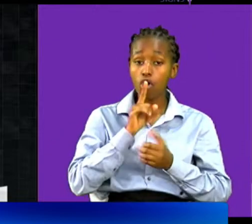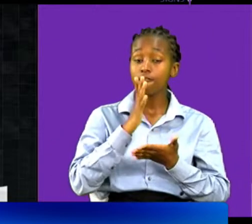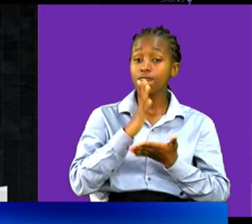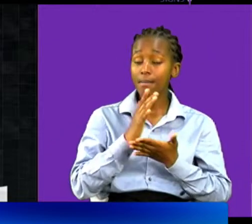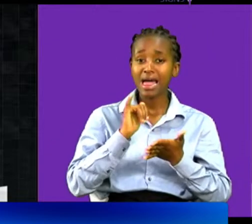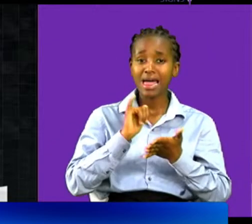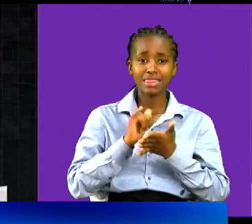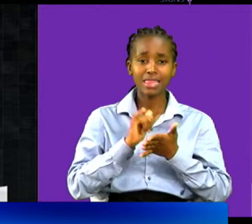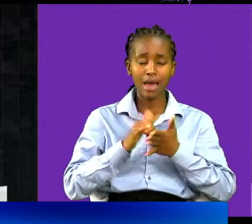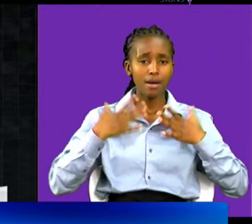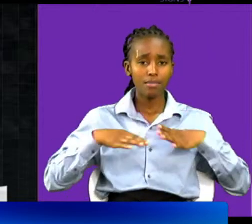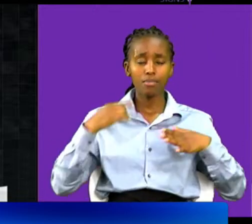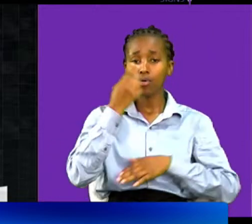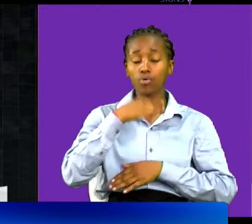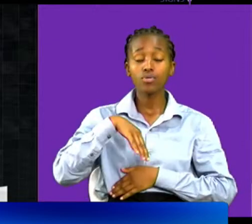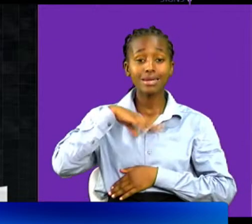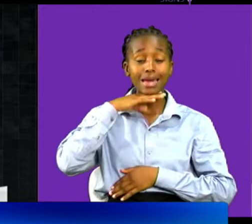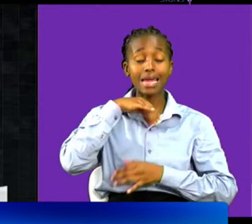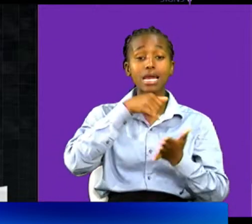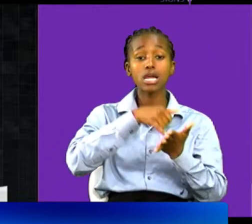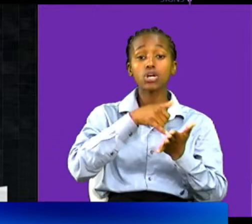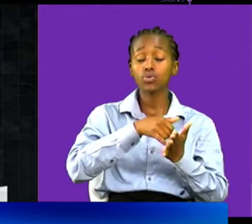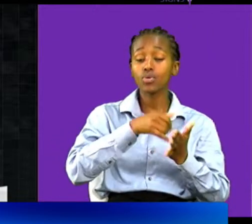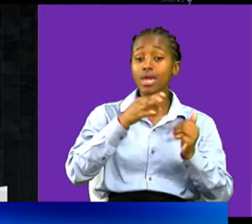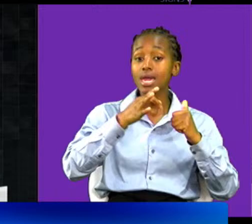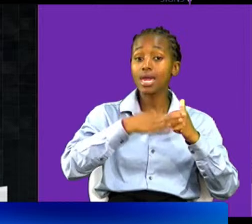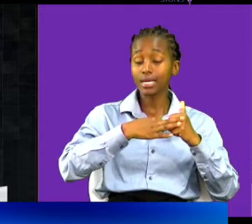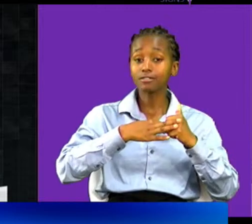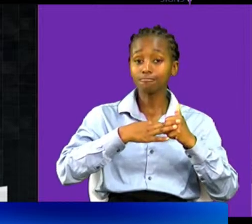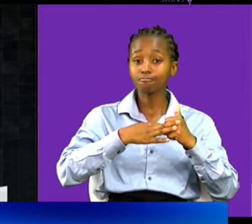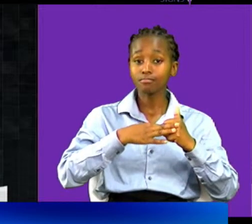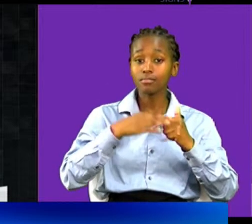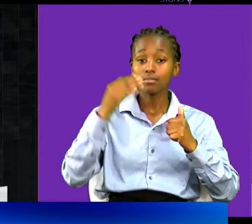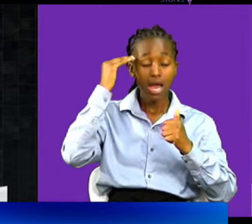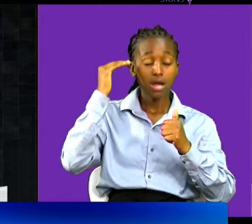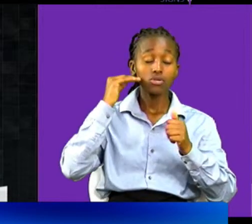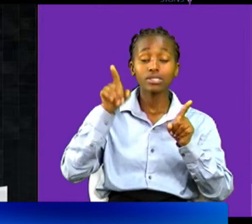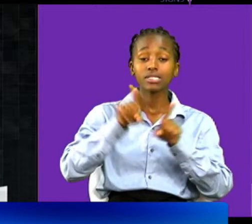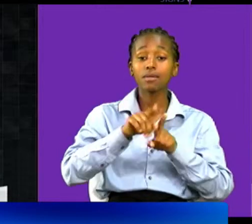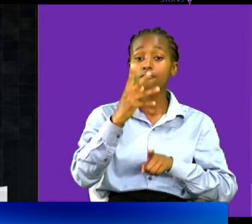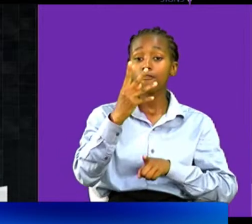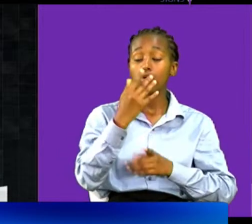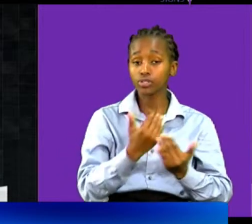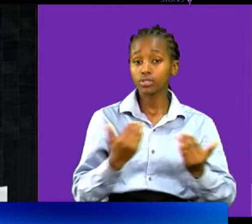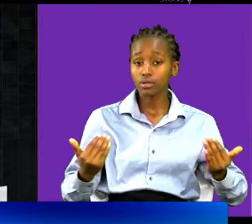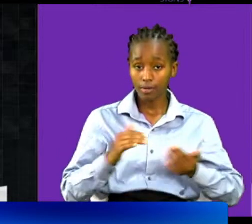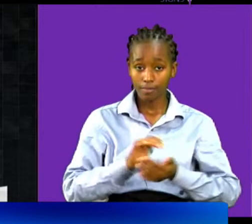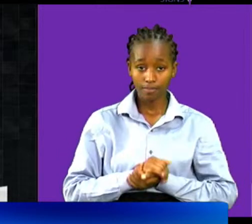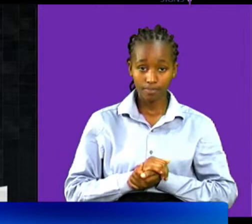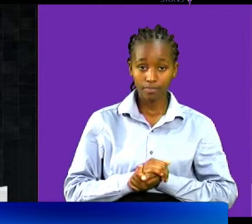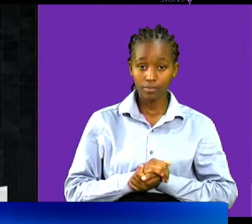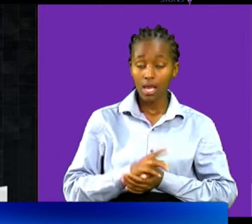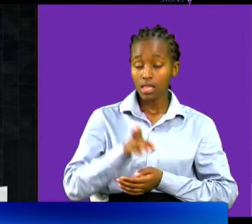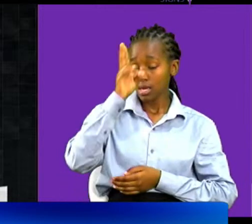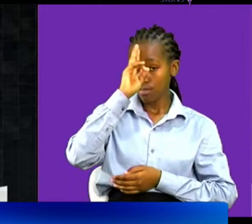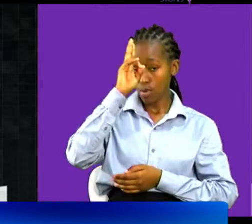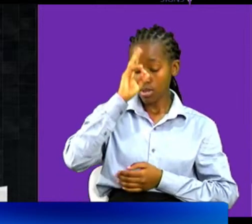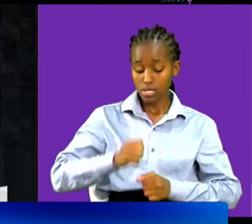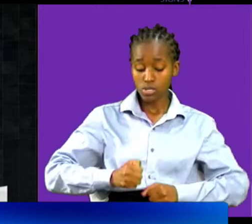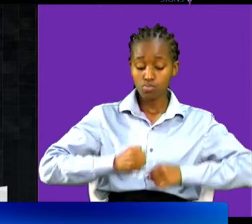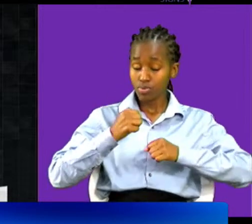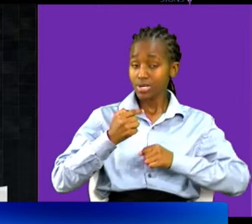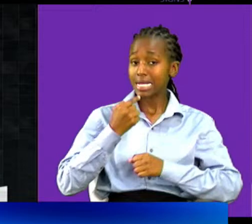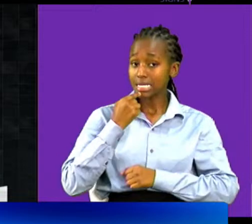grisly accident included 8 adults and 4 children. The police boss revealed that the bus